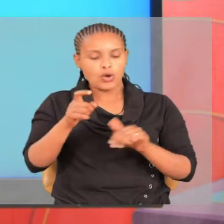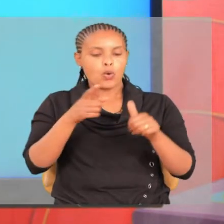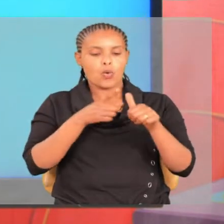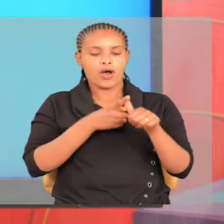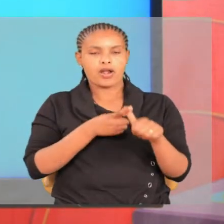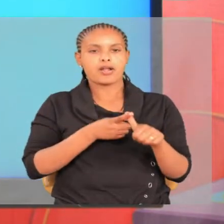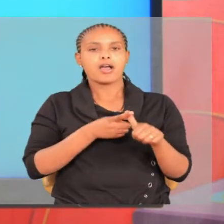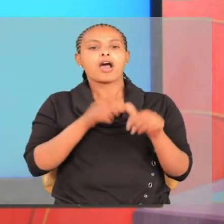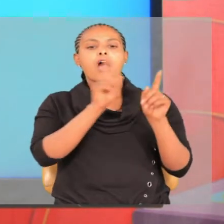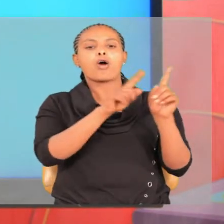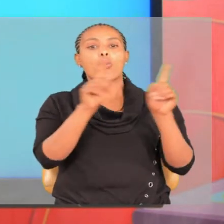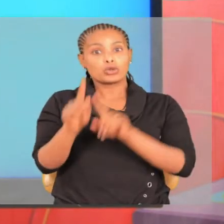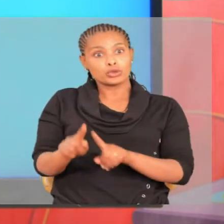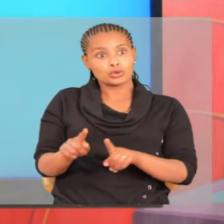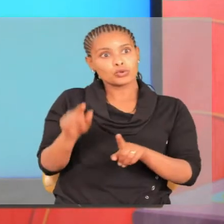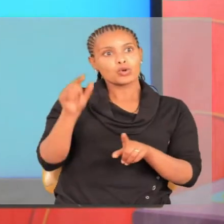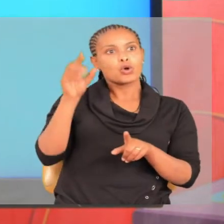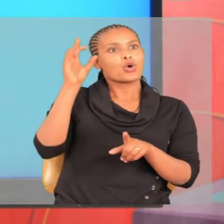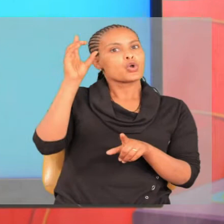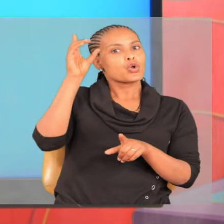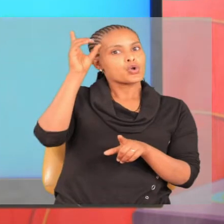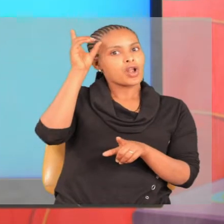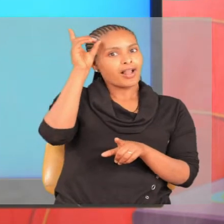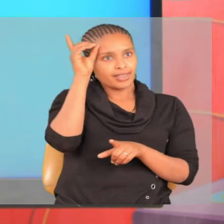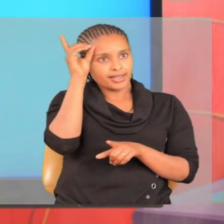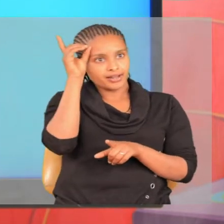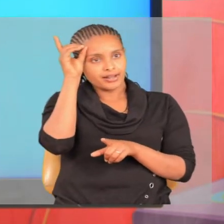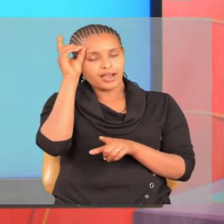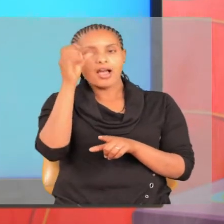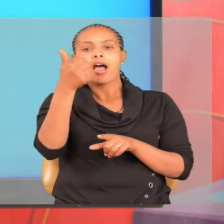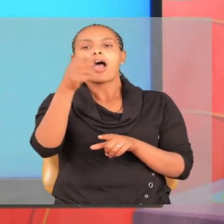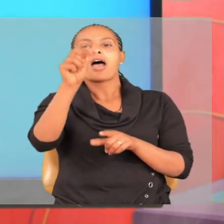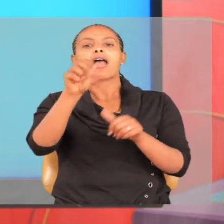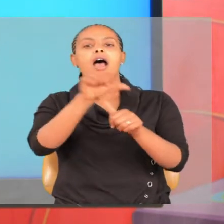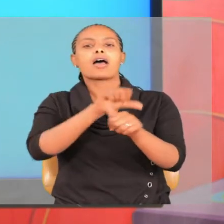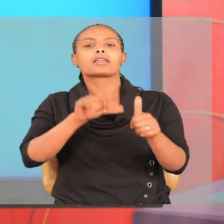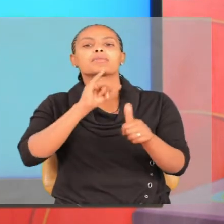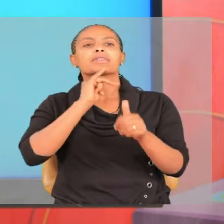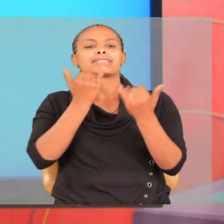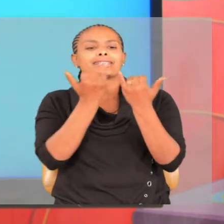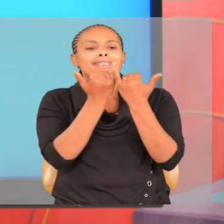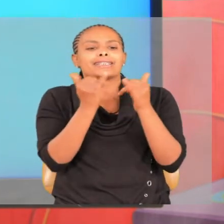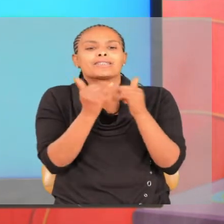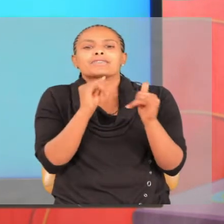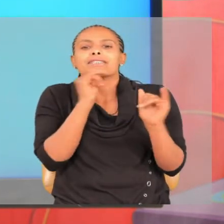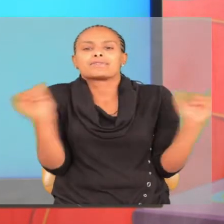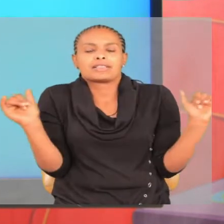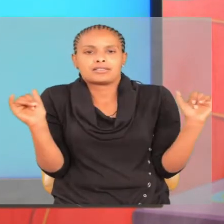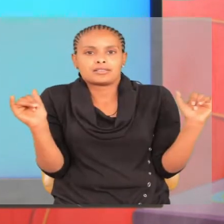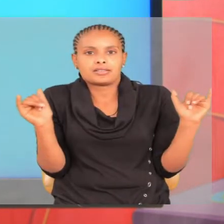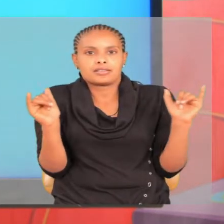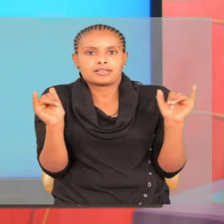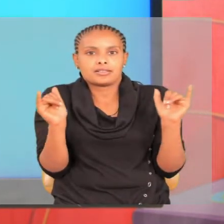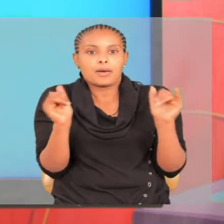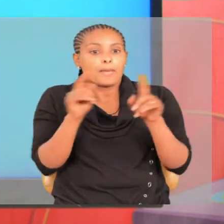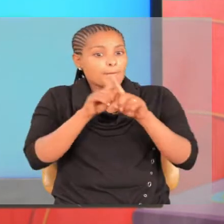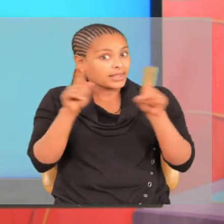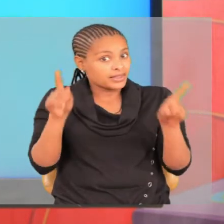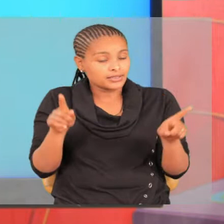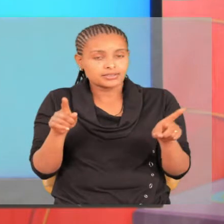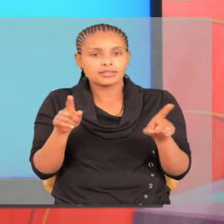1. According to John Dalton, an atom is indivisible.